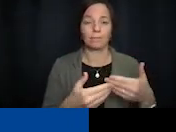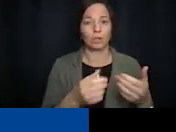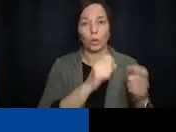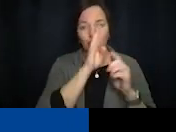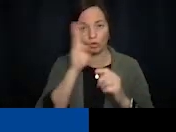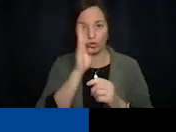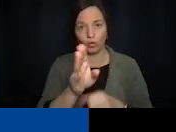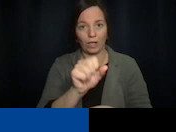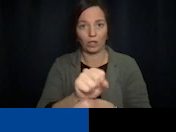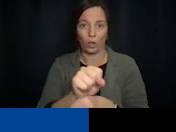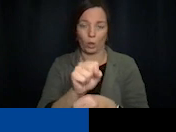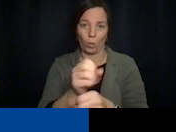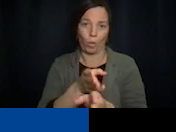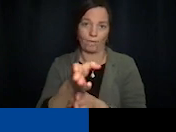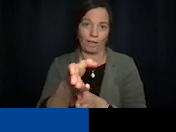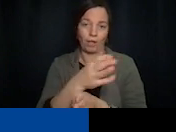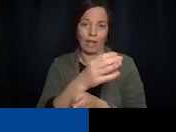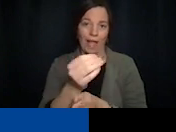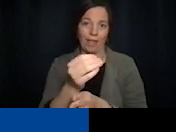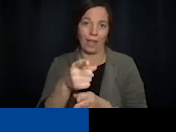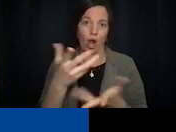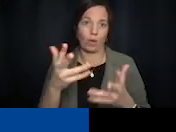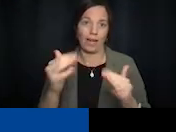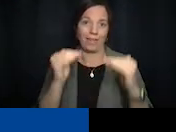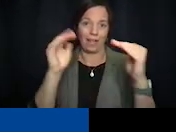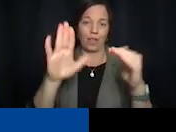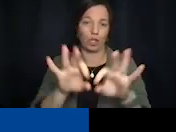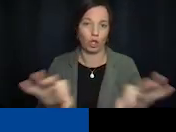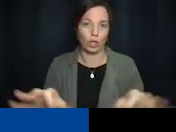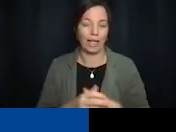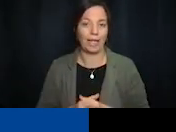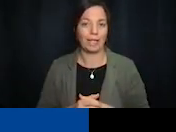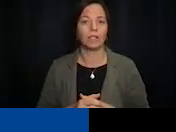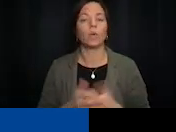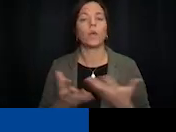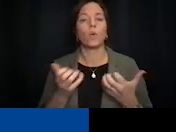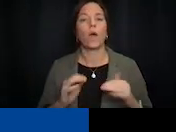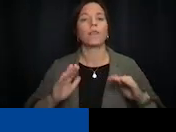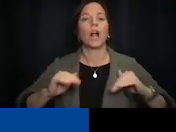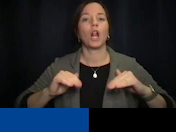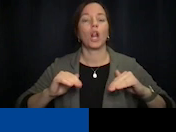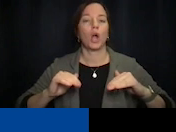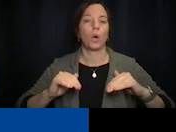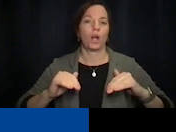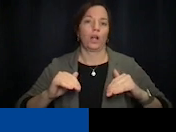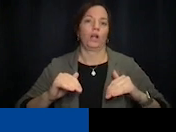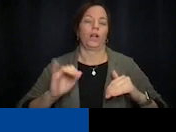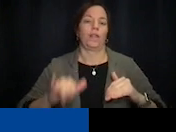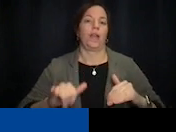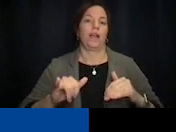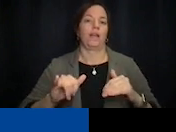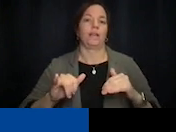already working and advancing their degree attainment. And so we're looking to have the lower division portion of our baccalaureate degree general